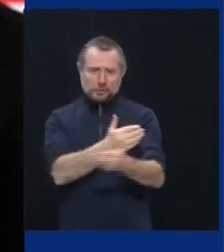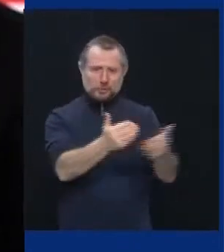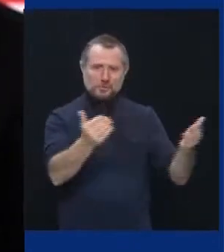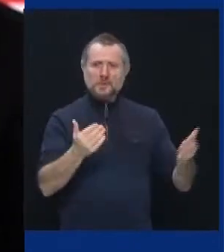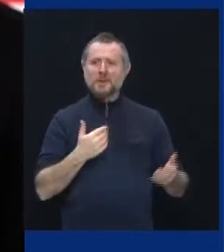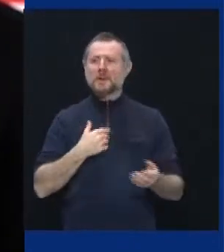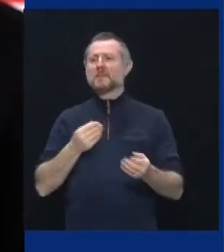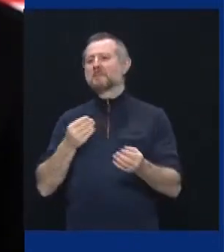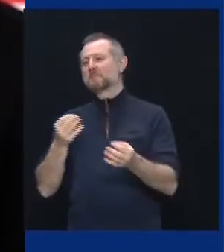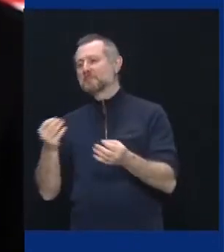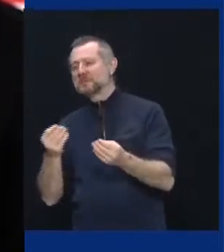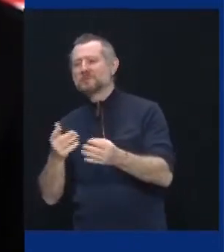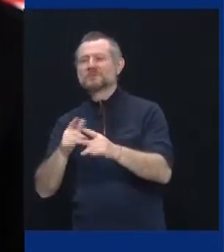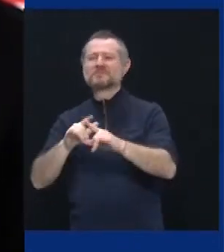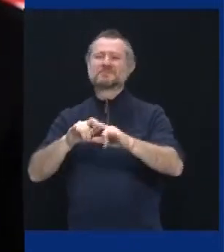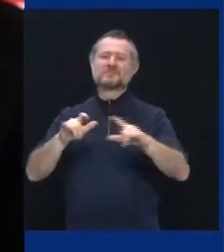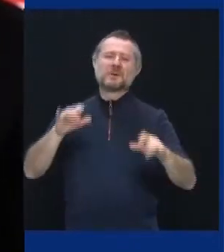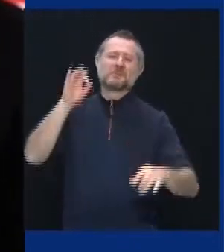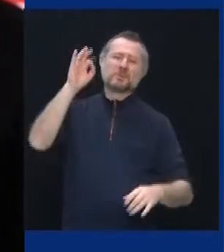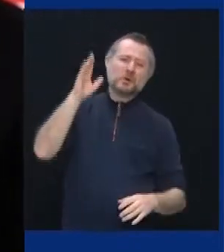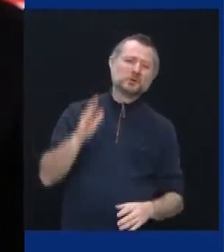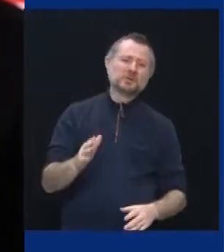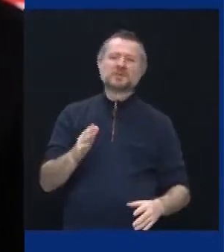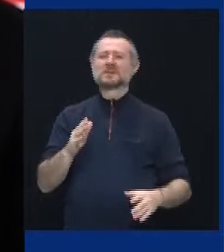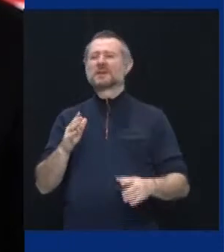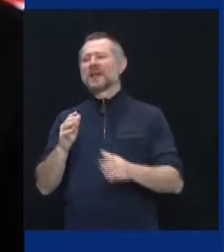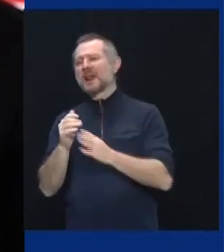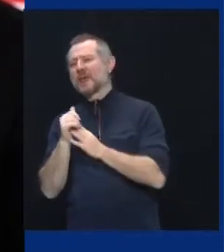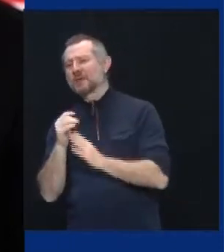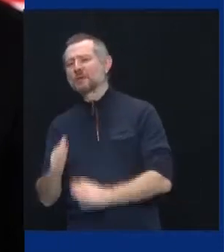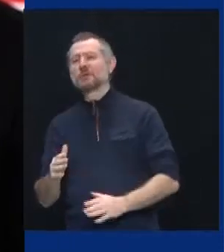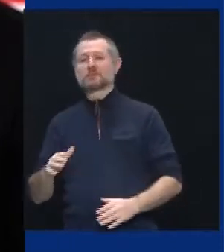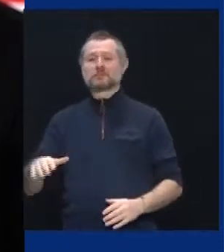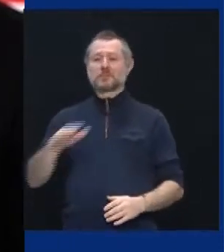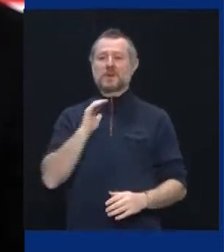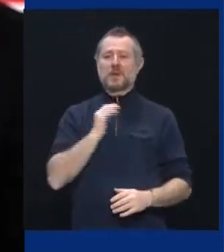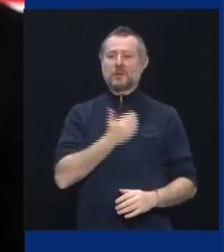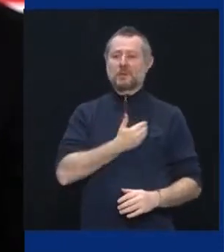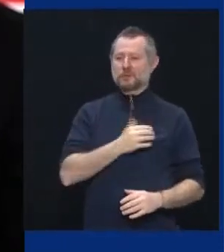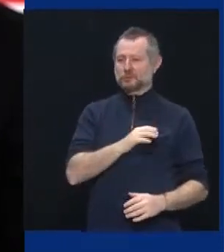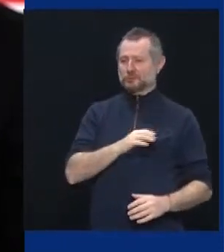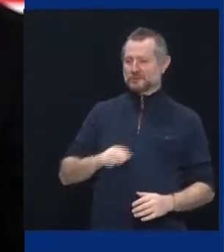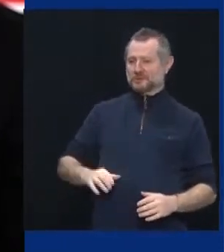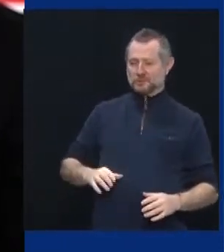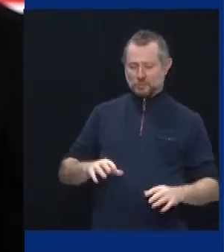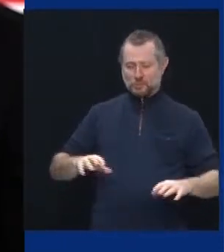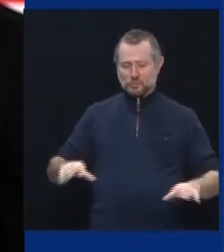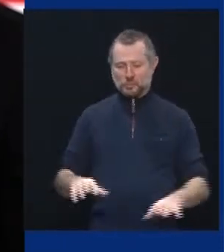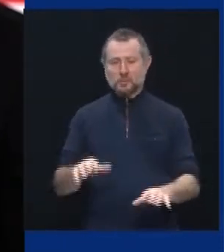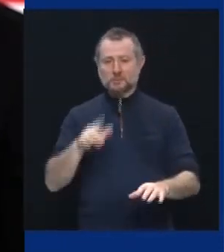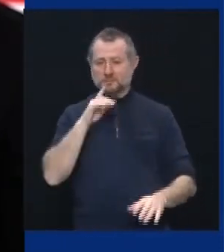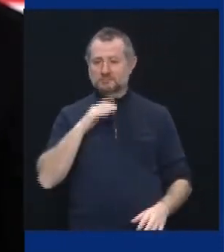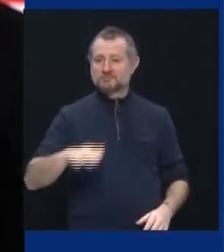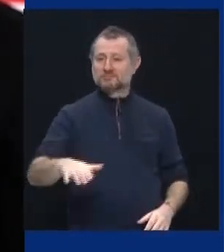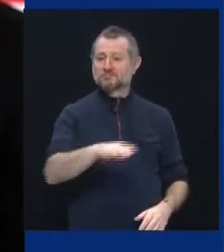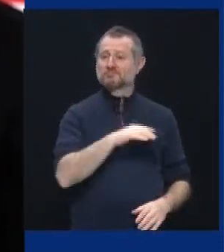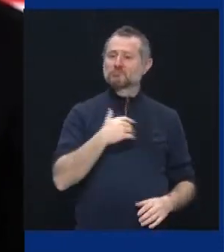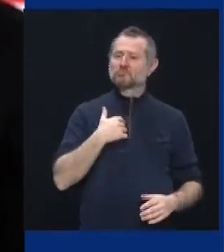and leaders in our Christian work. I want to begin by acknowledging the